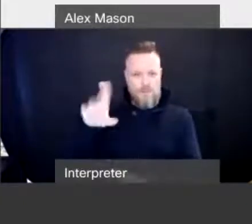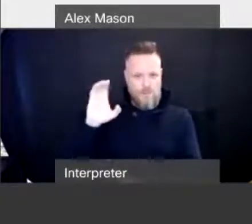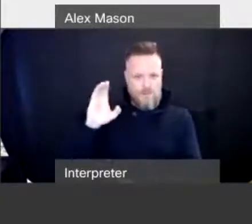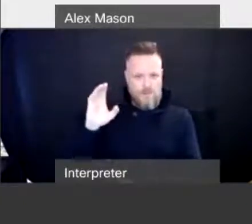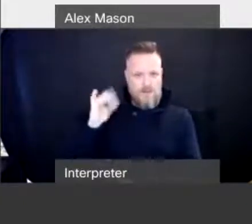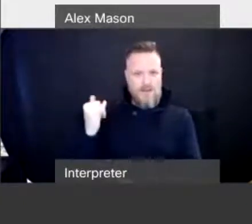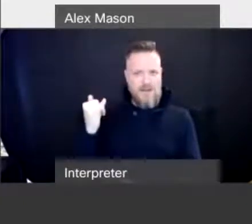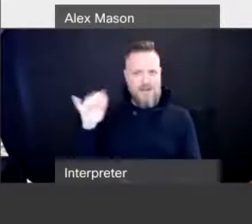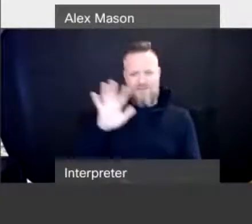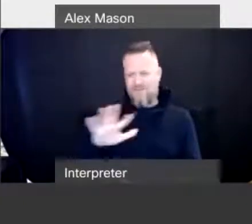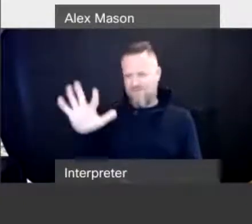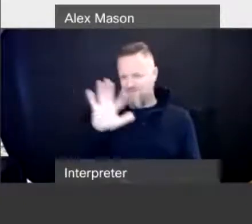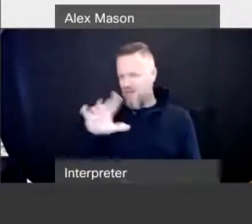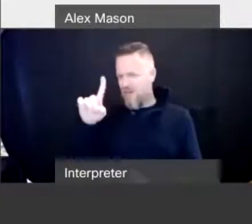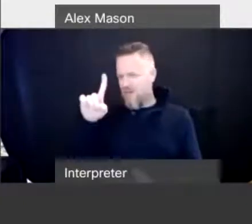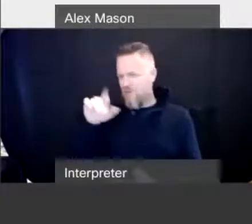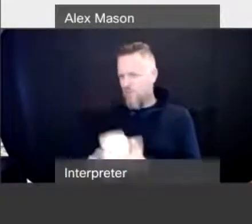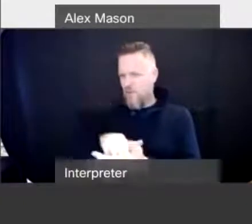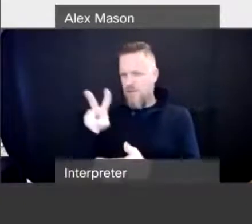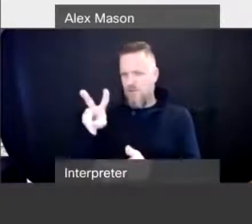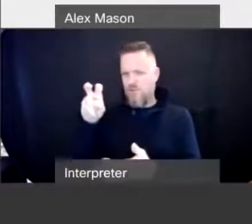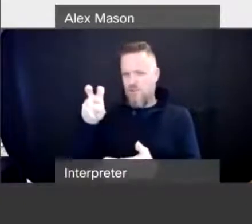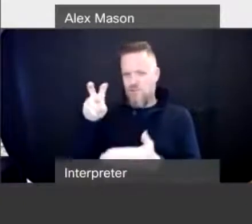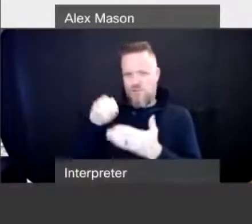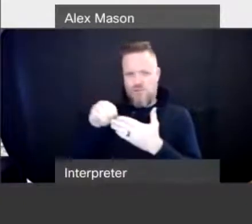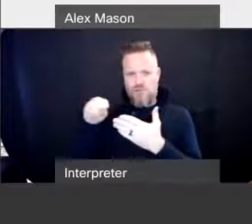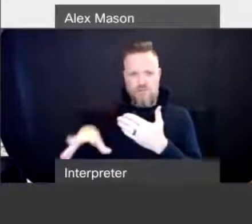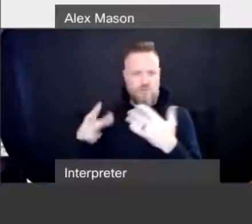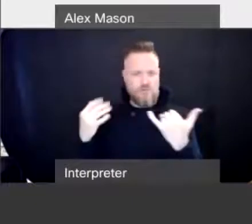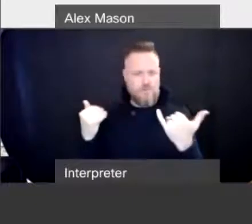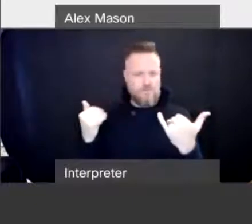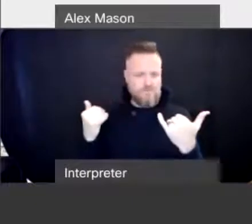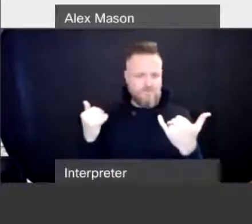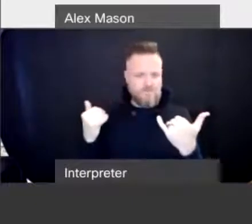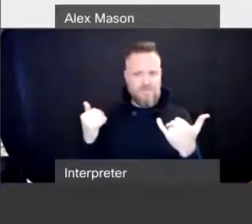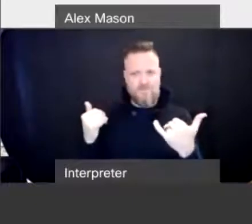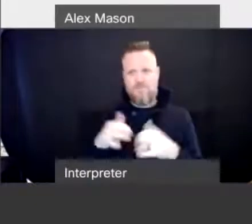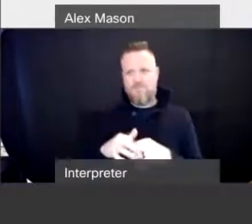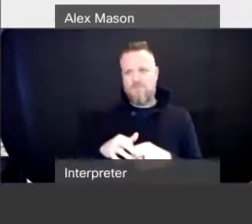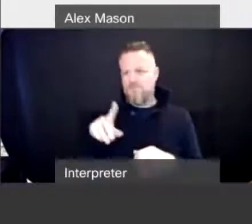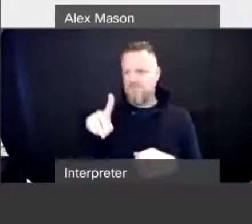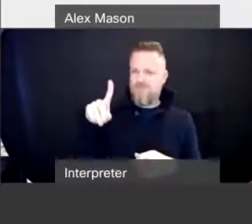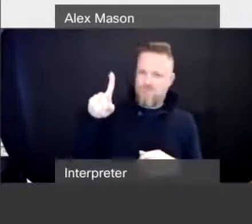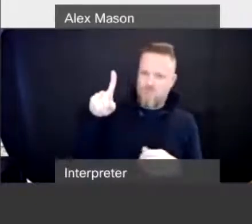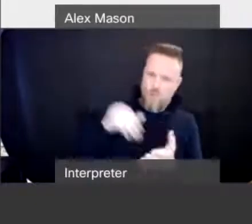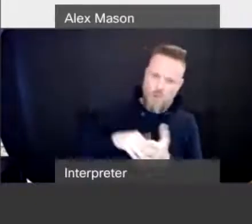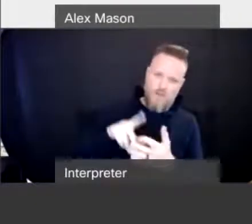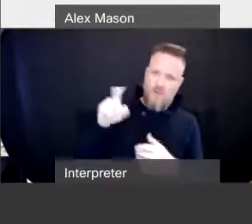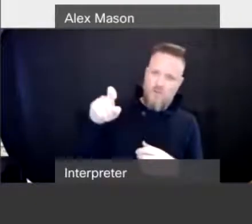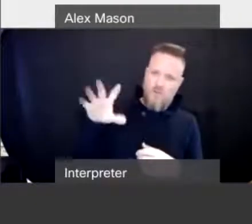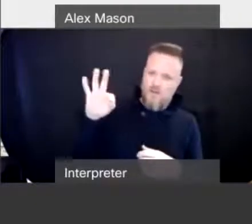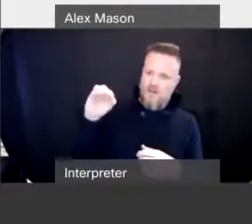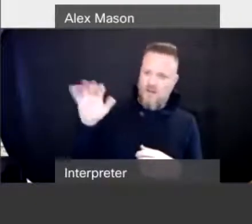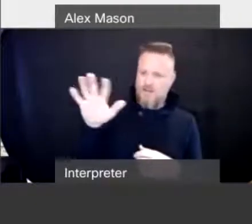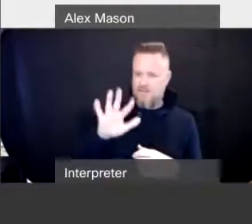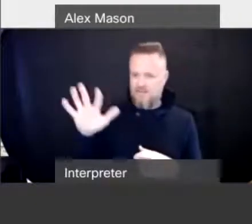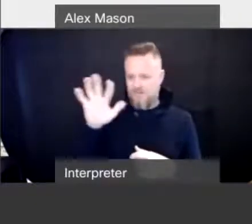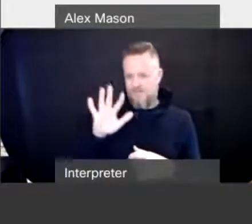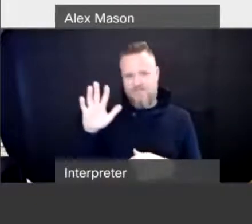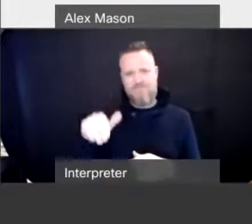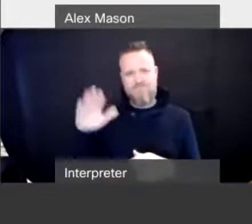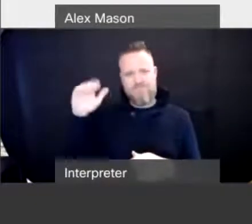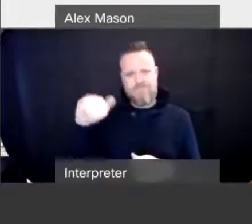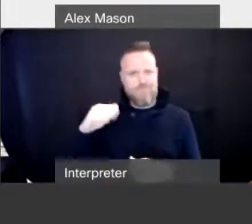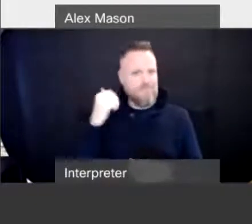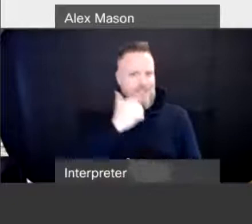that 1,200 mark, 1,190-ish, and that obviously fluctuates